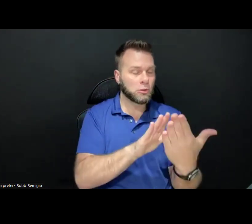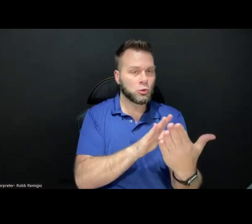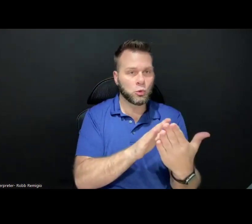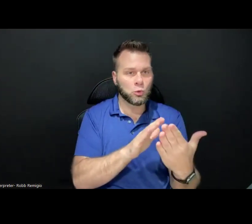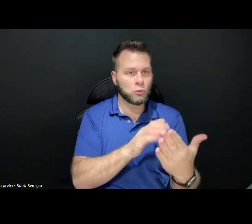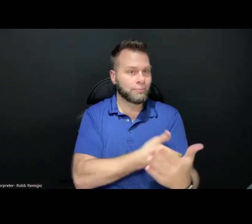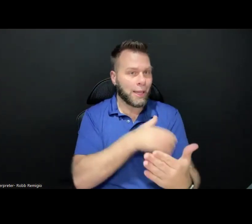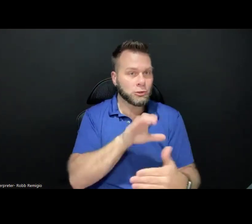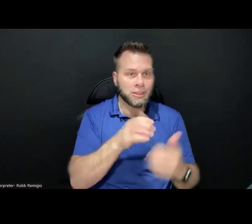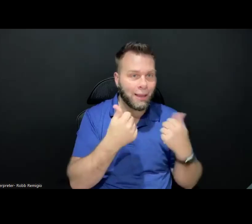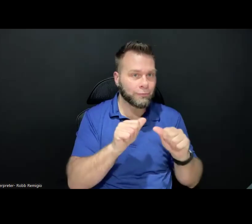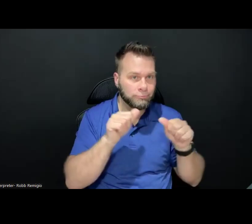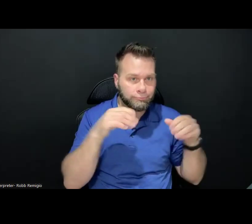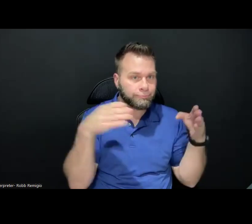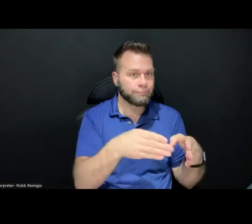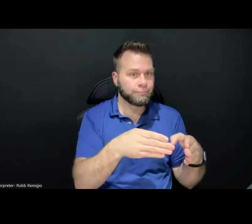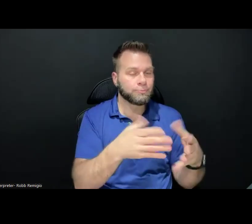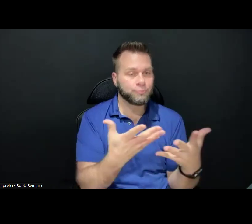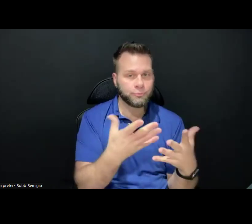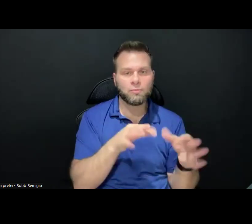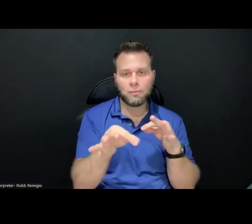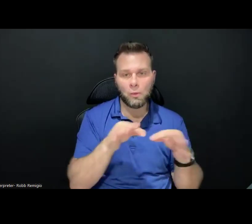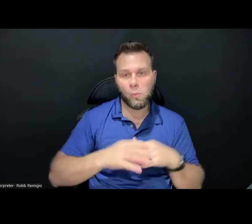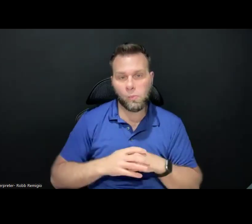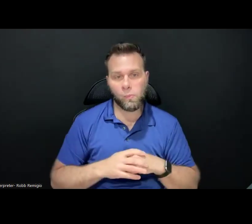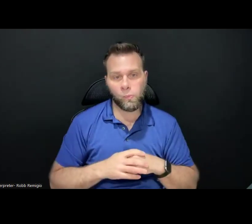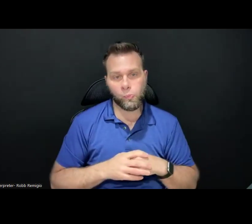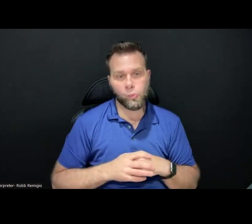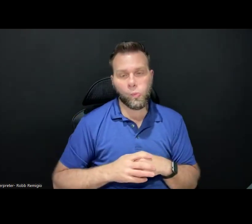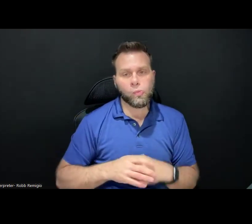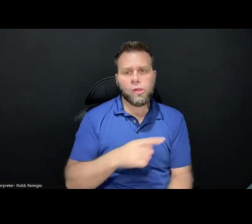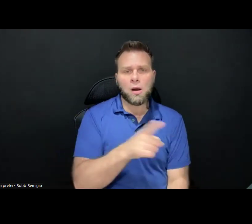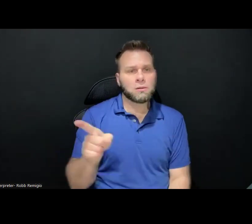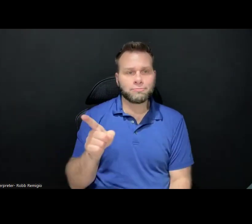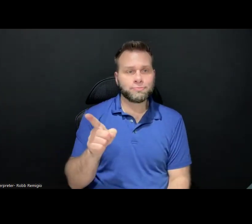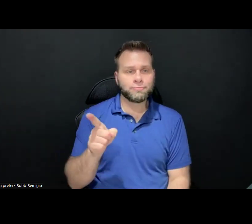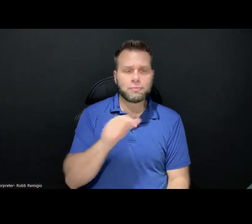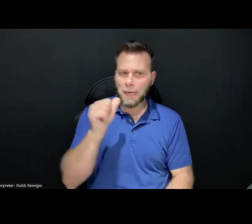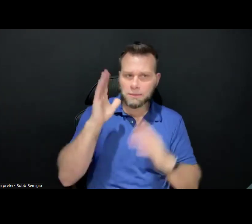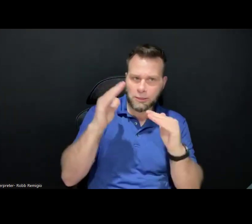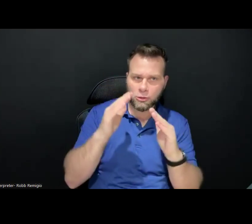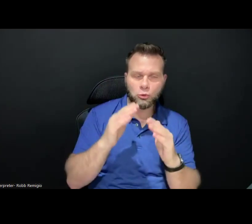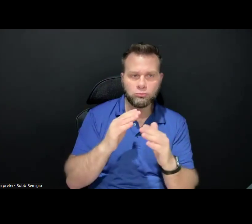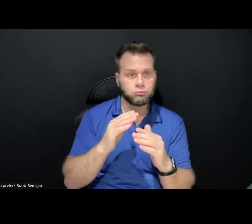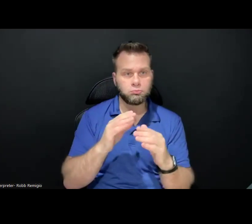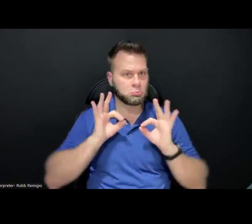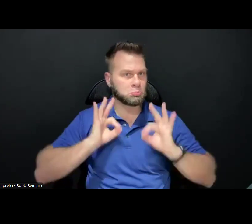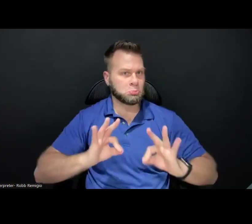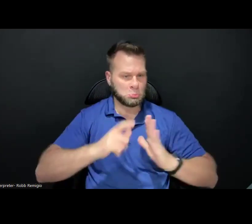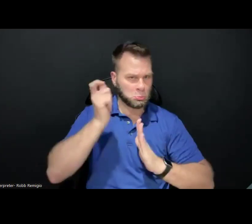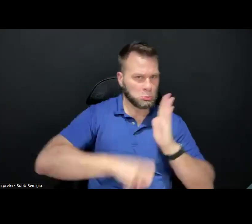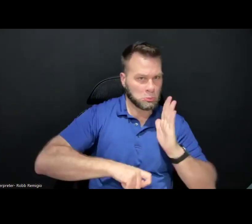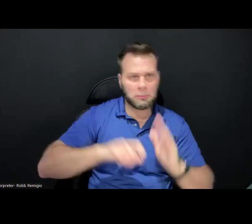efforts at this moment in time. And so you're not expected to get it all right. You're not expected to have PhD